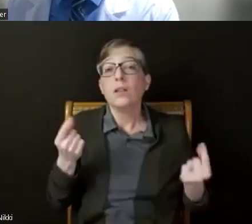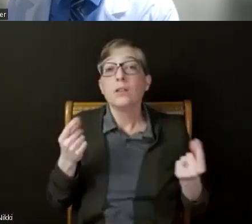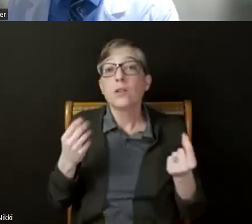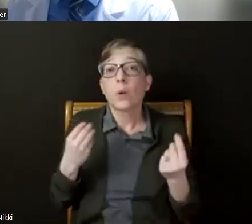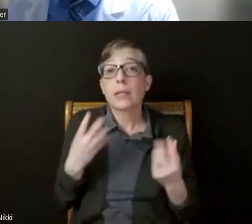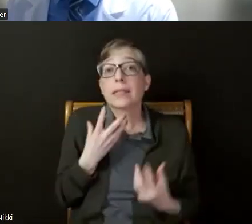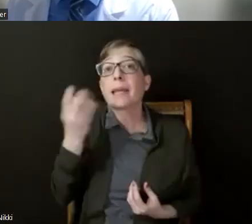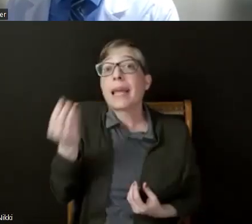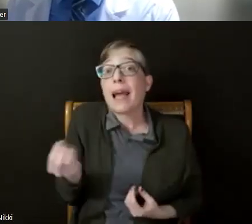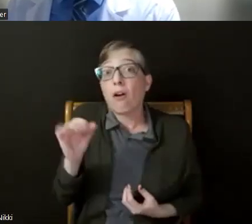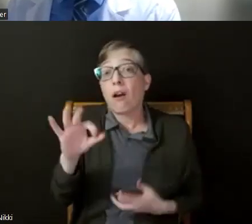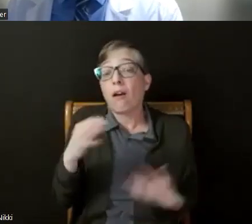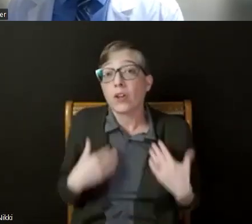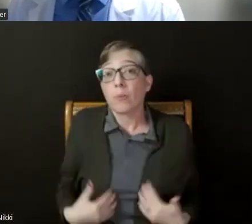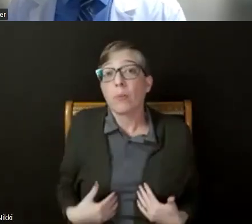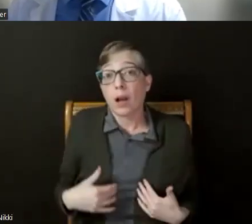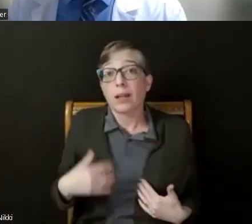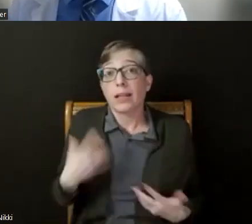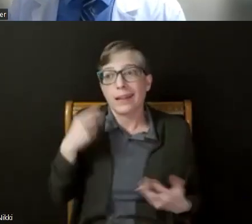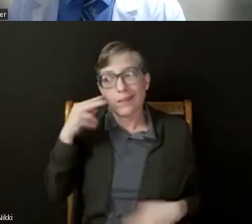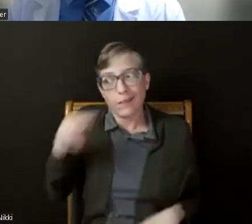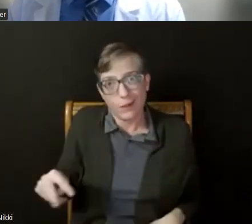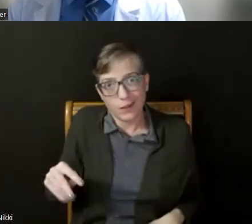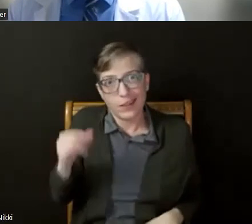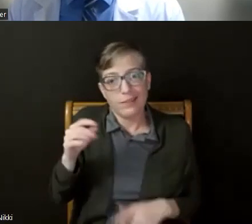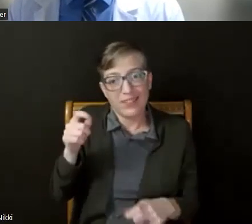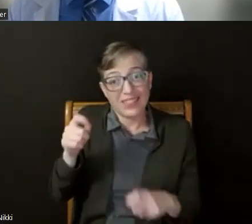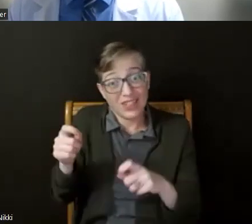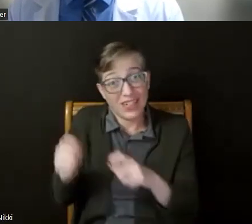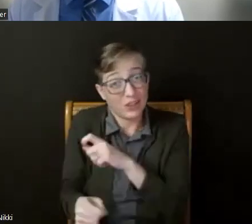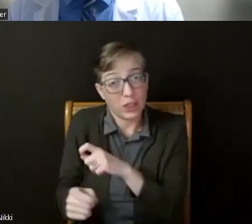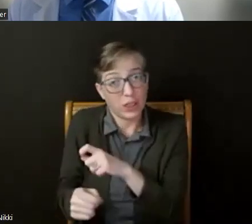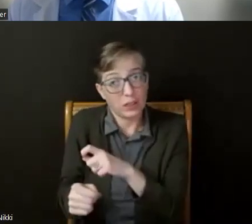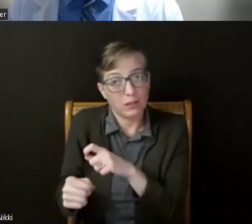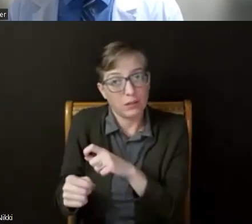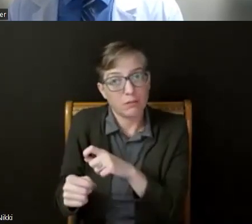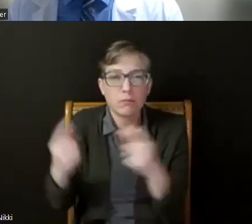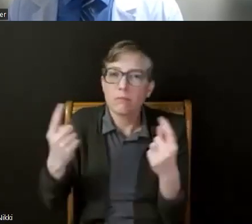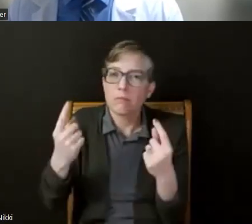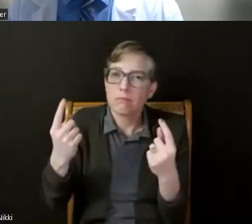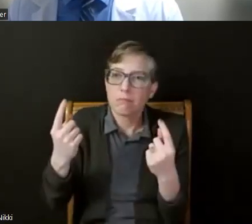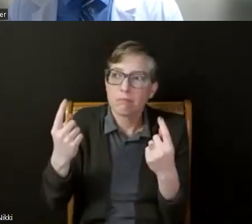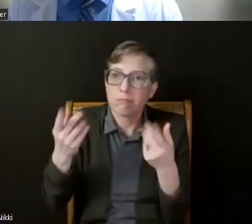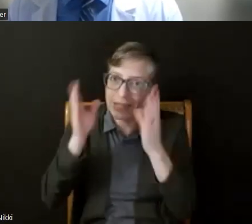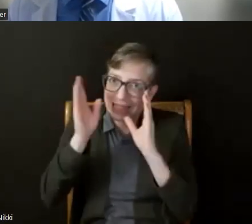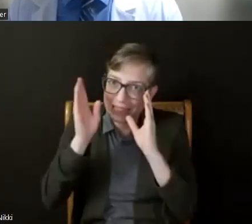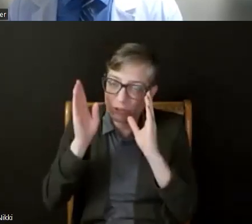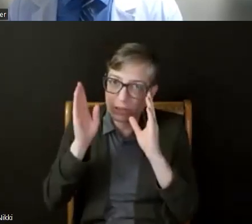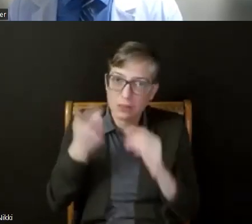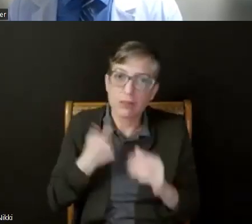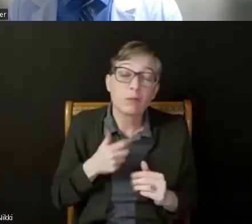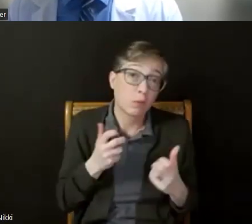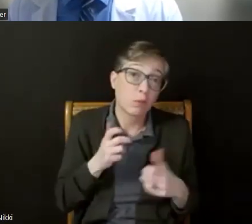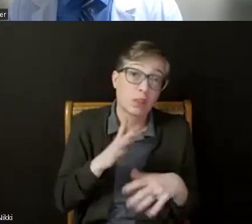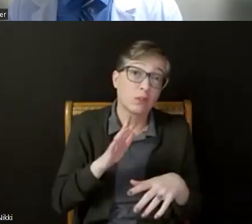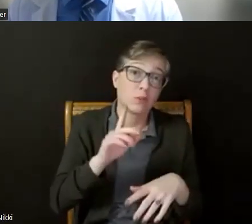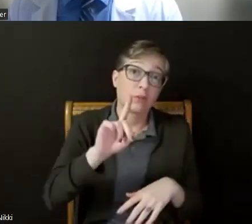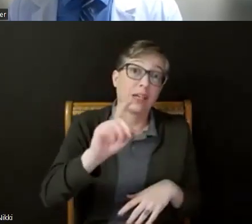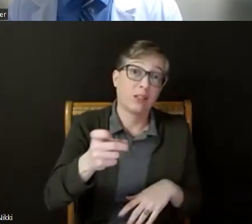probably get it looked at. Because again, we want to make sure that we're diagnosing these at the earliest stages. And like Dr. Walker said, a lot of the